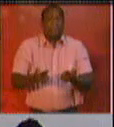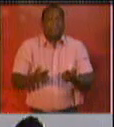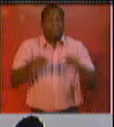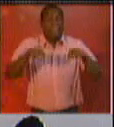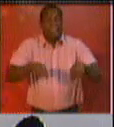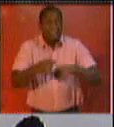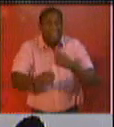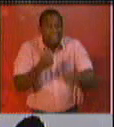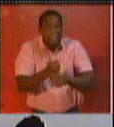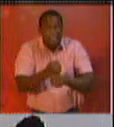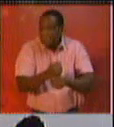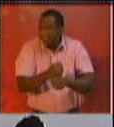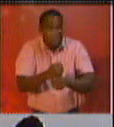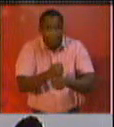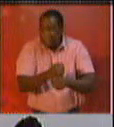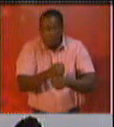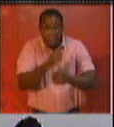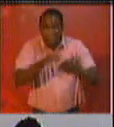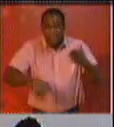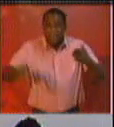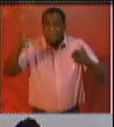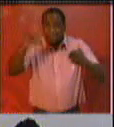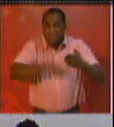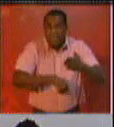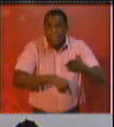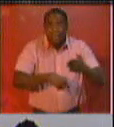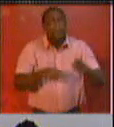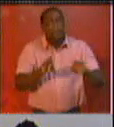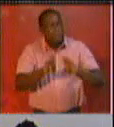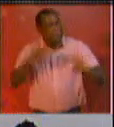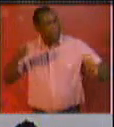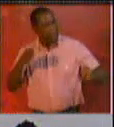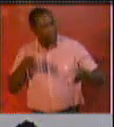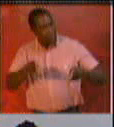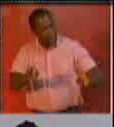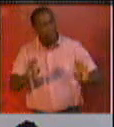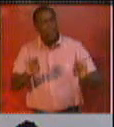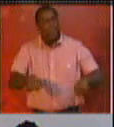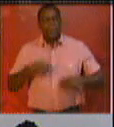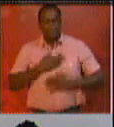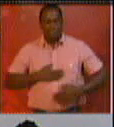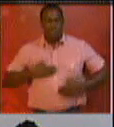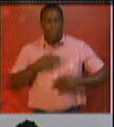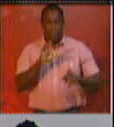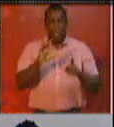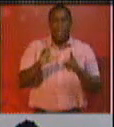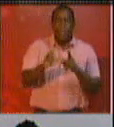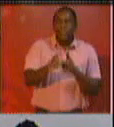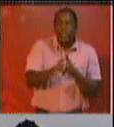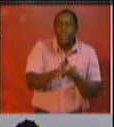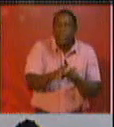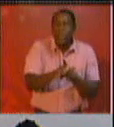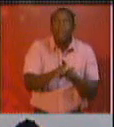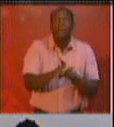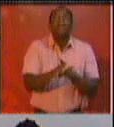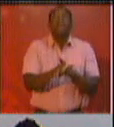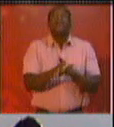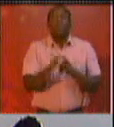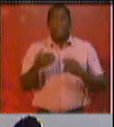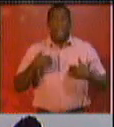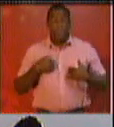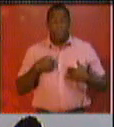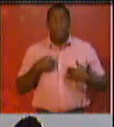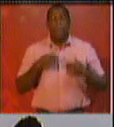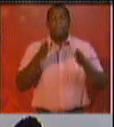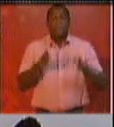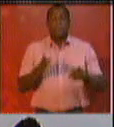to celebrate and to enjoy our culture. As we do that, we have with us the coordinator of NADAP. She